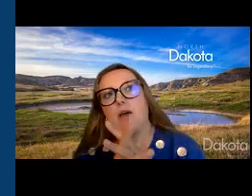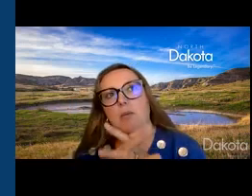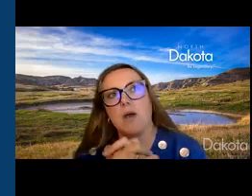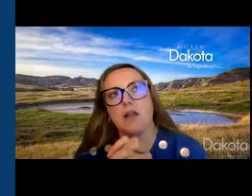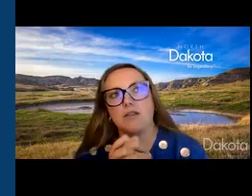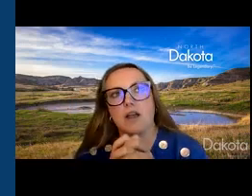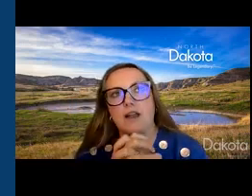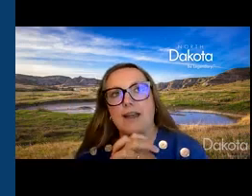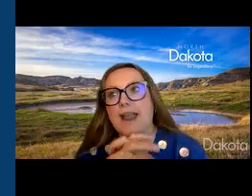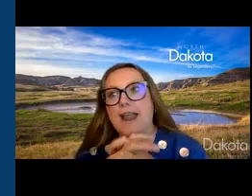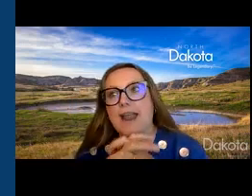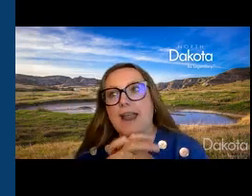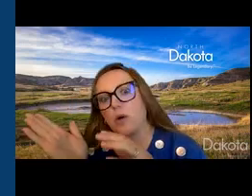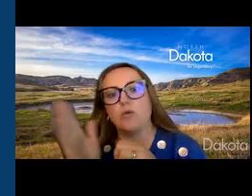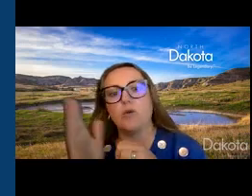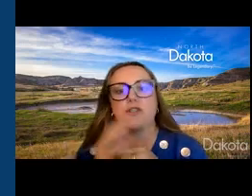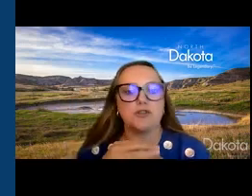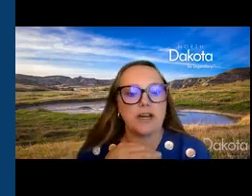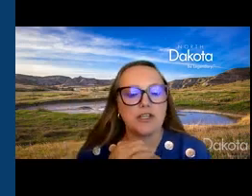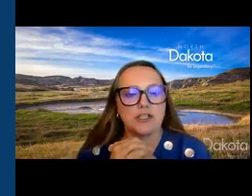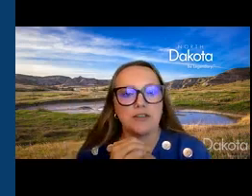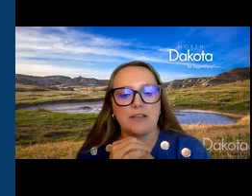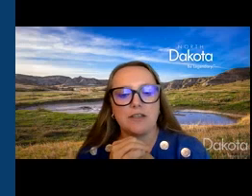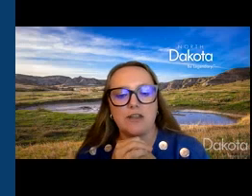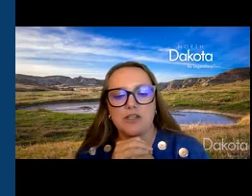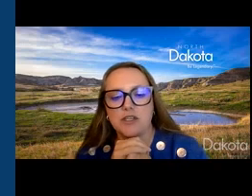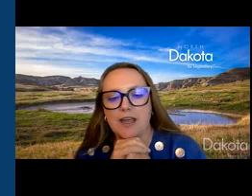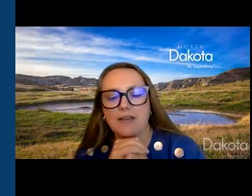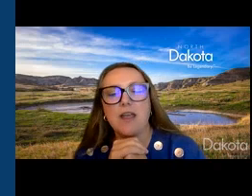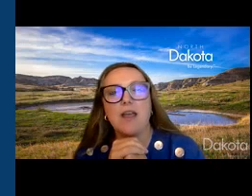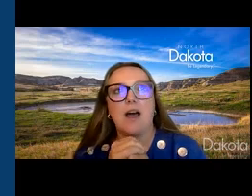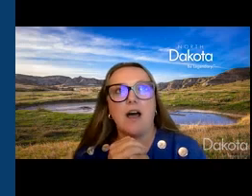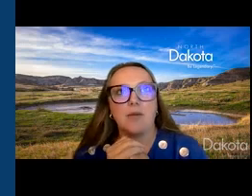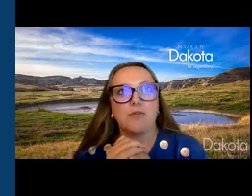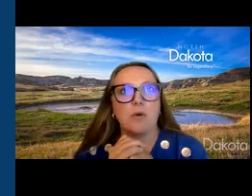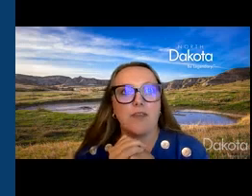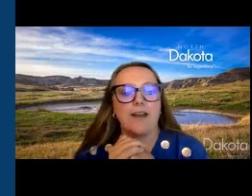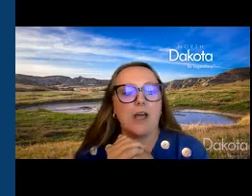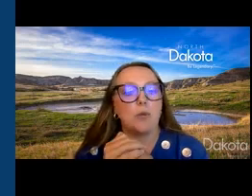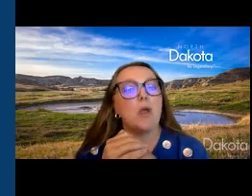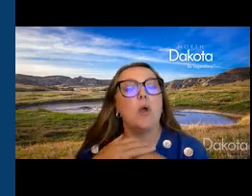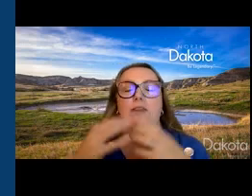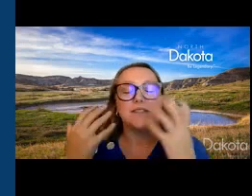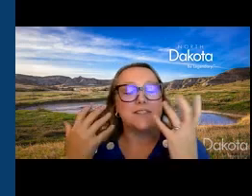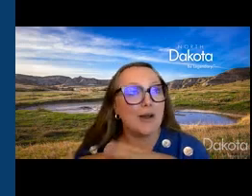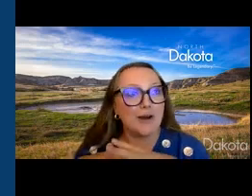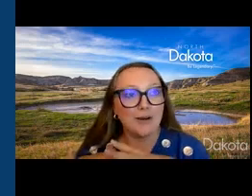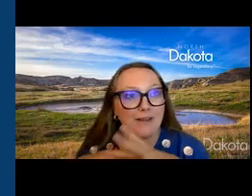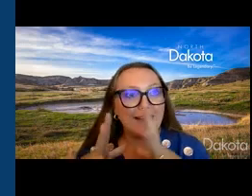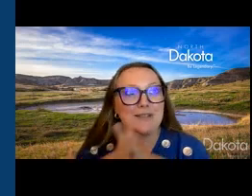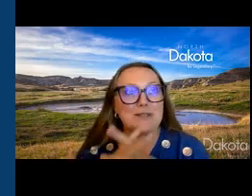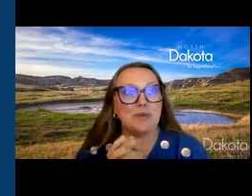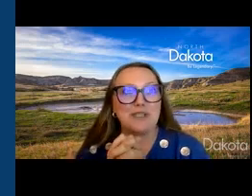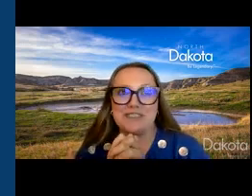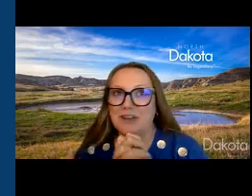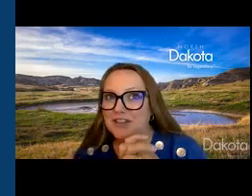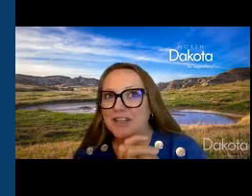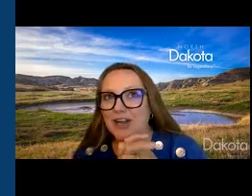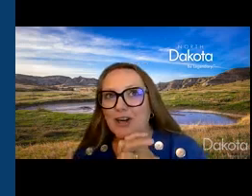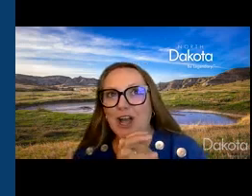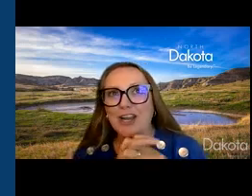them an arrow of which direction they should head for that help. That's not our lane, so